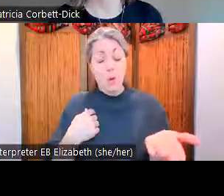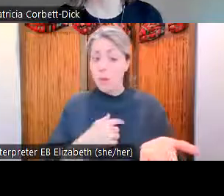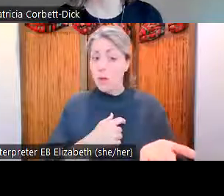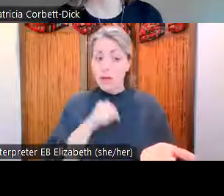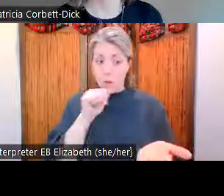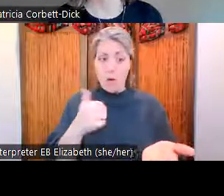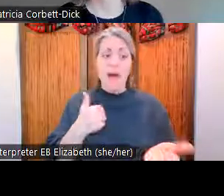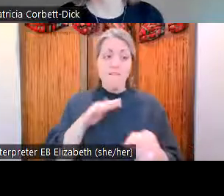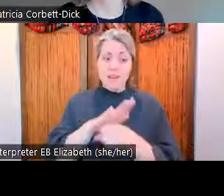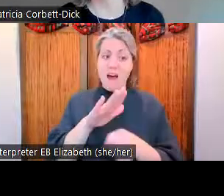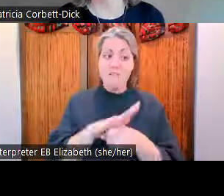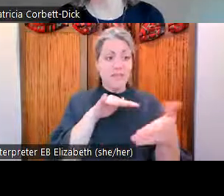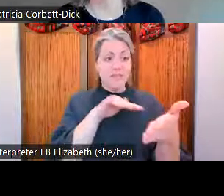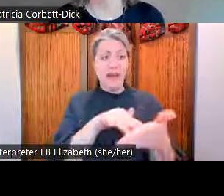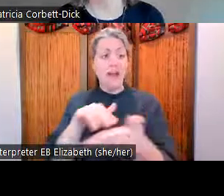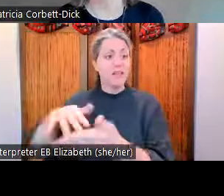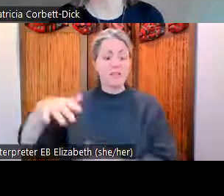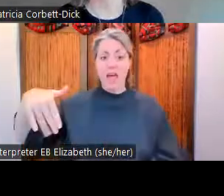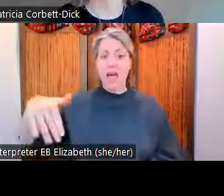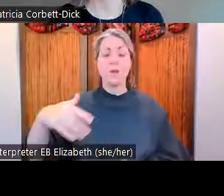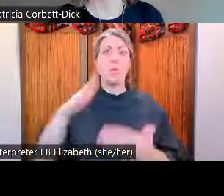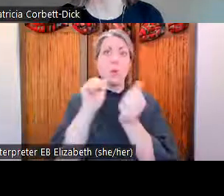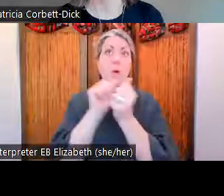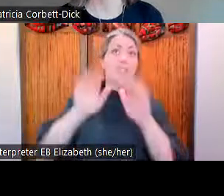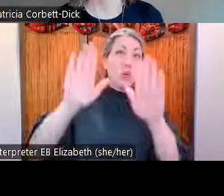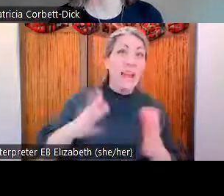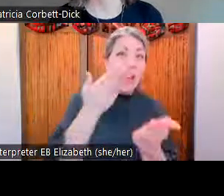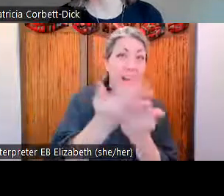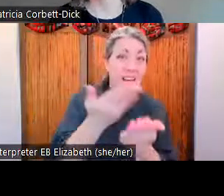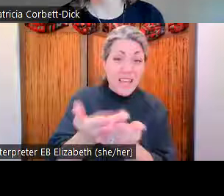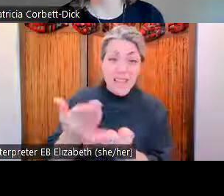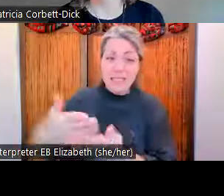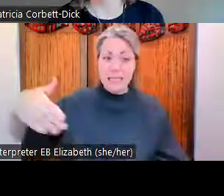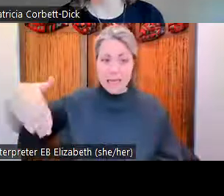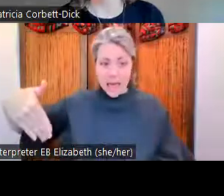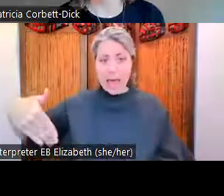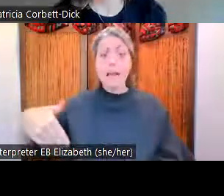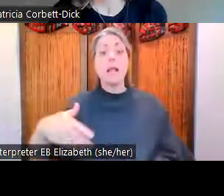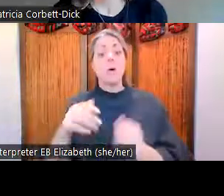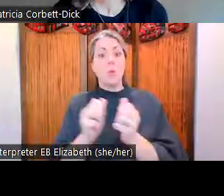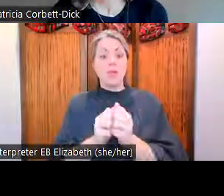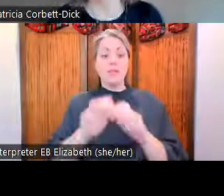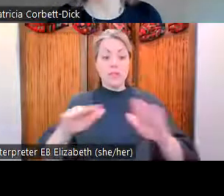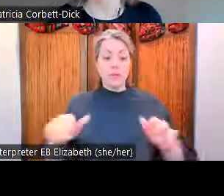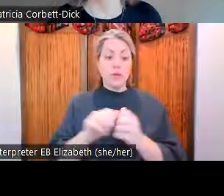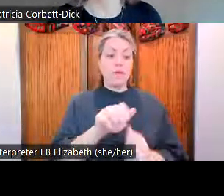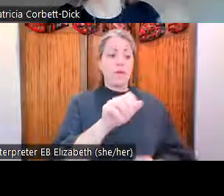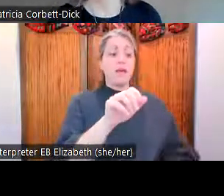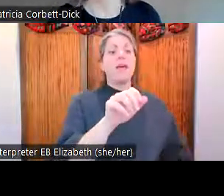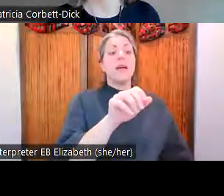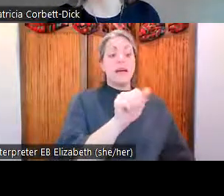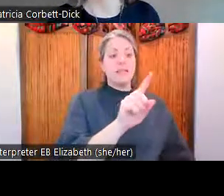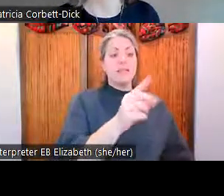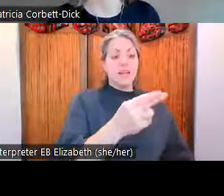really huge studies with great evidence in children with autism and ADHD, it's important for us all